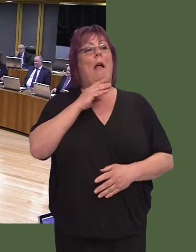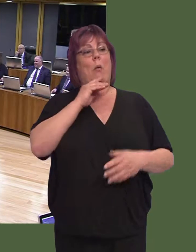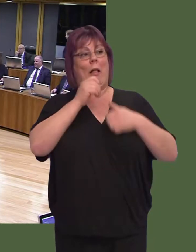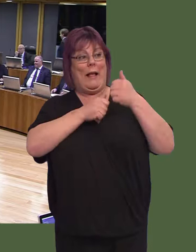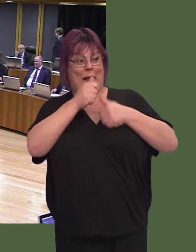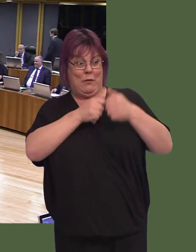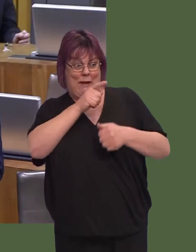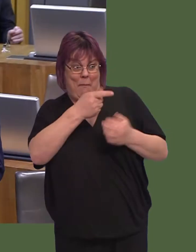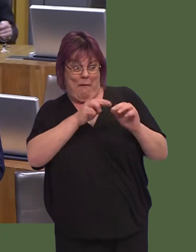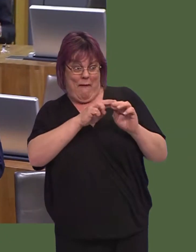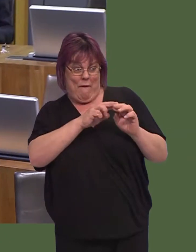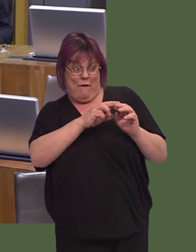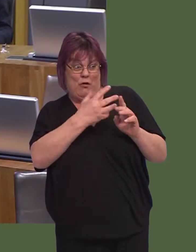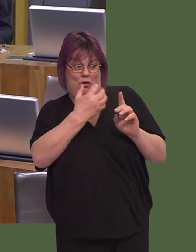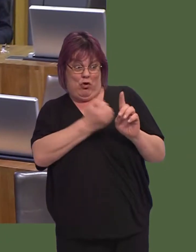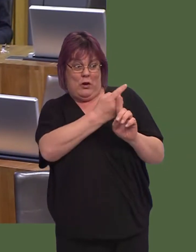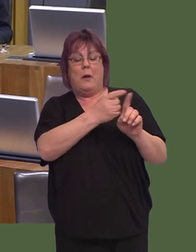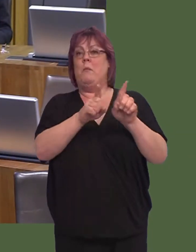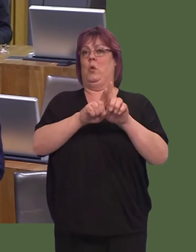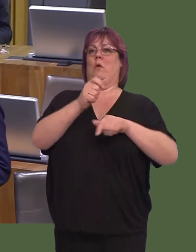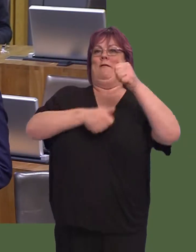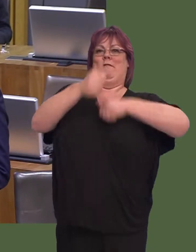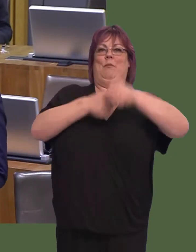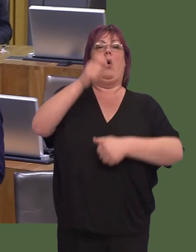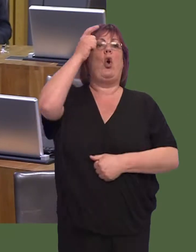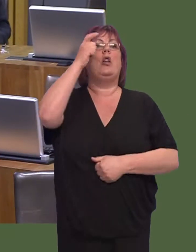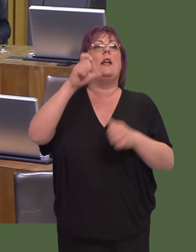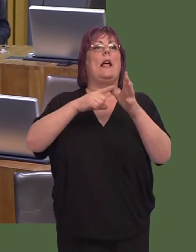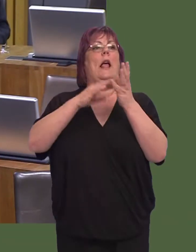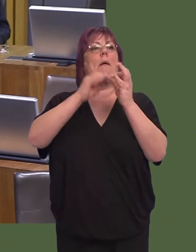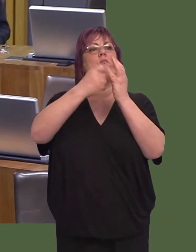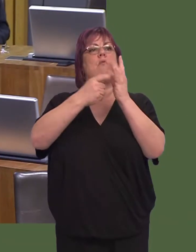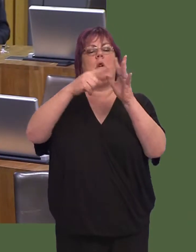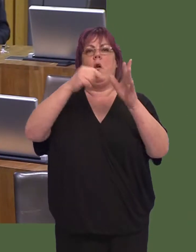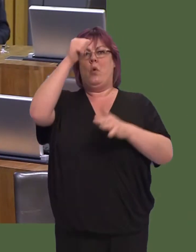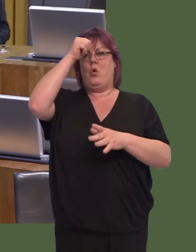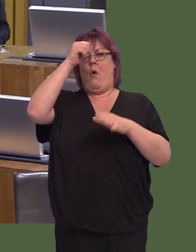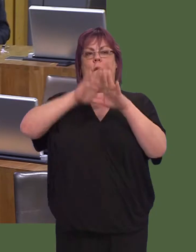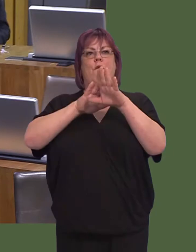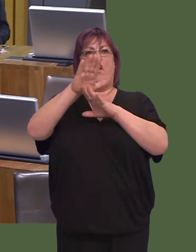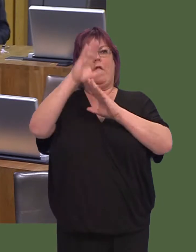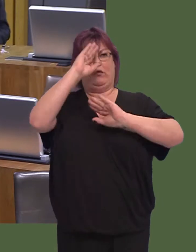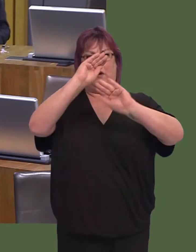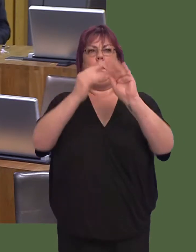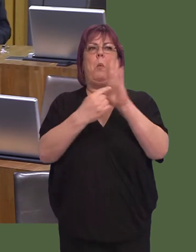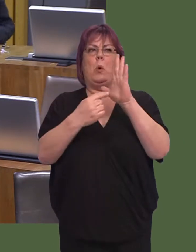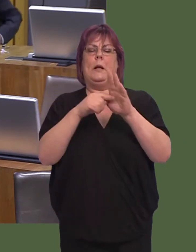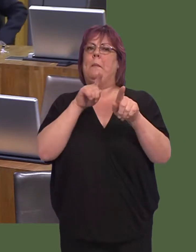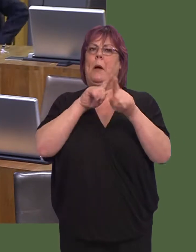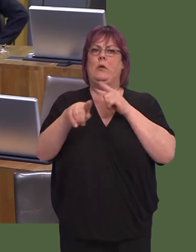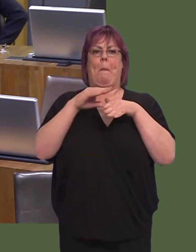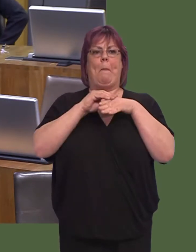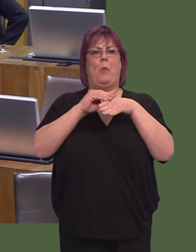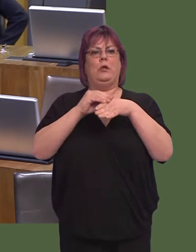will offer him congratulations if any are due. I'll also offer congratulations to Coleg Cambria, because we know that FE is hugely important, particularly when it comes to looking